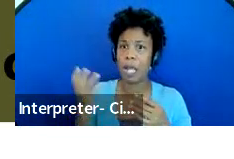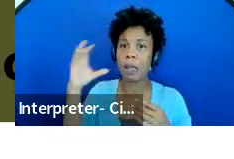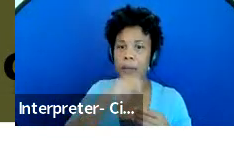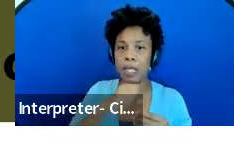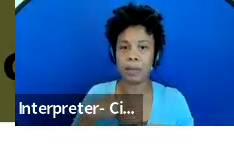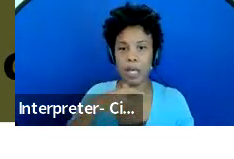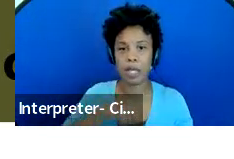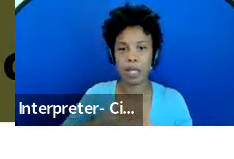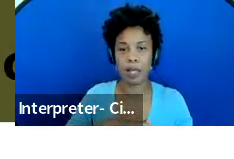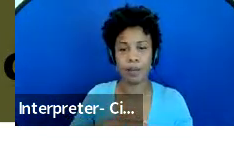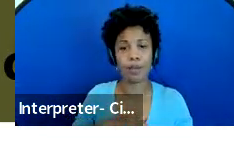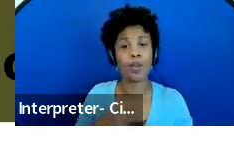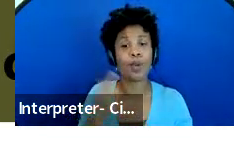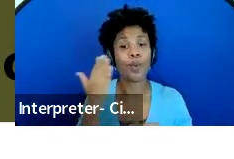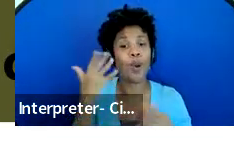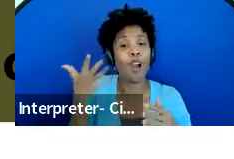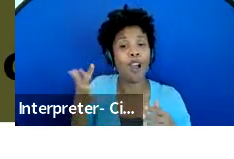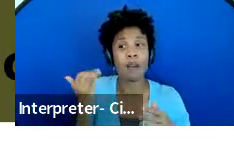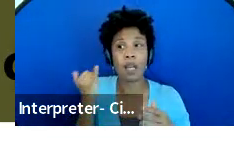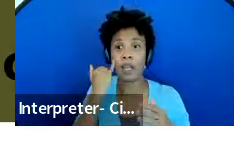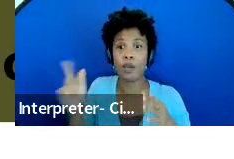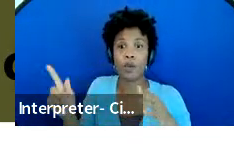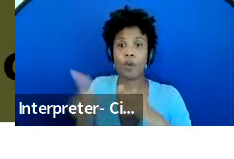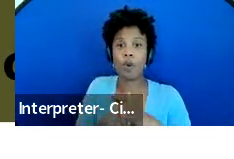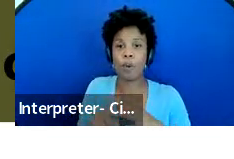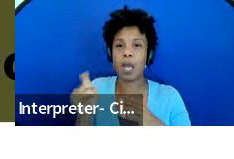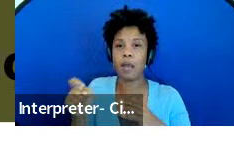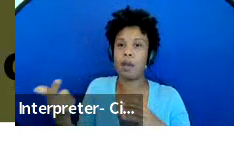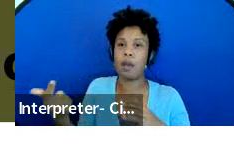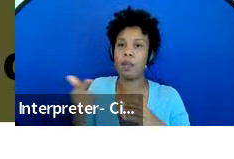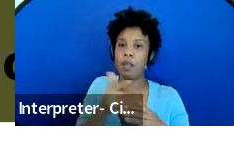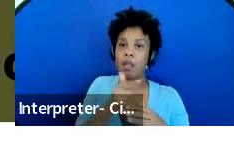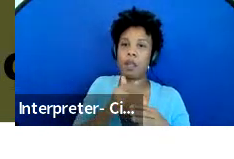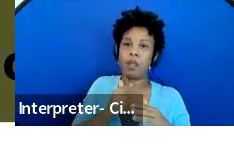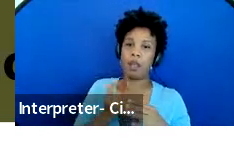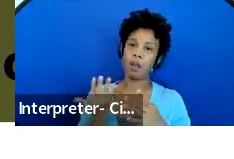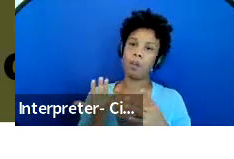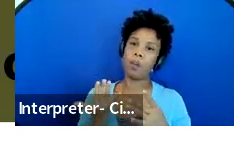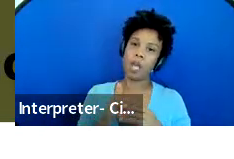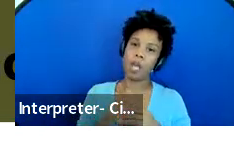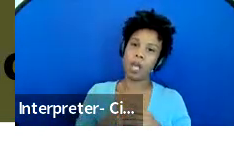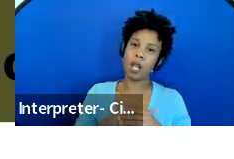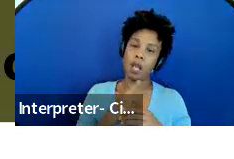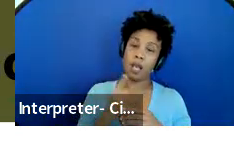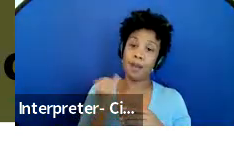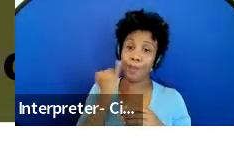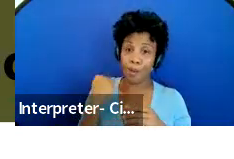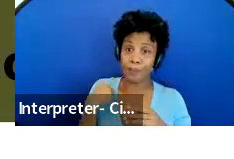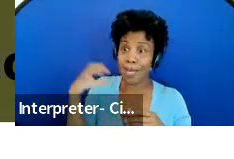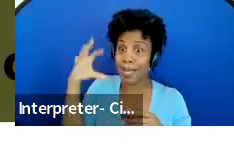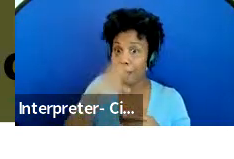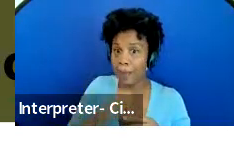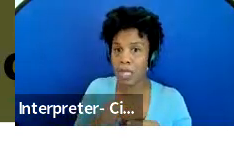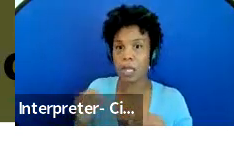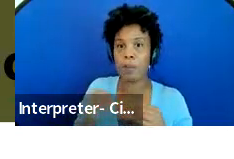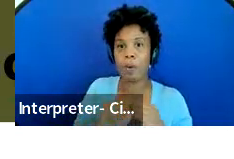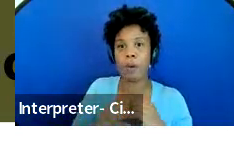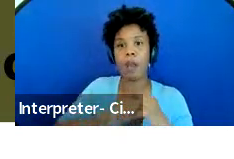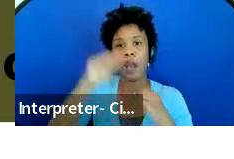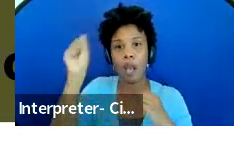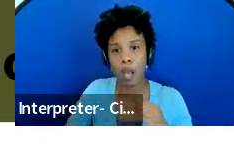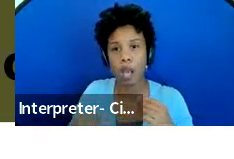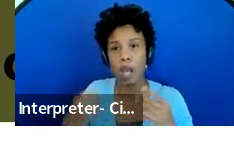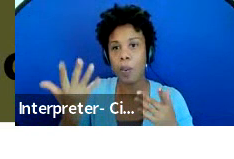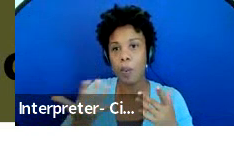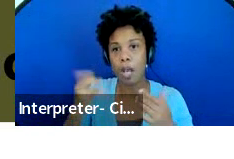time becomes longer. Overall, what's needed is an upgrade in healthcare facilities to support healthcare access among